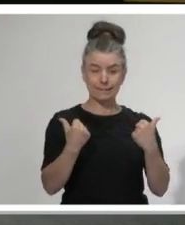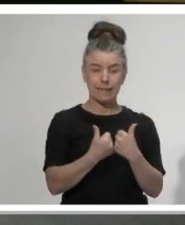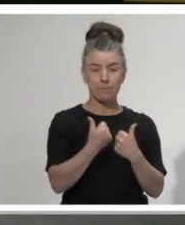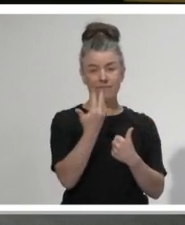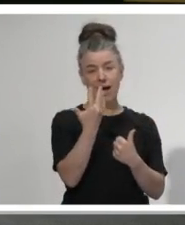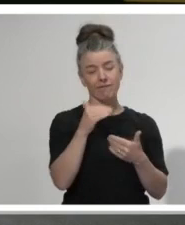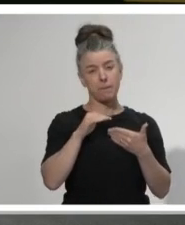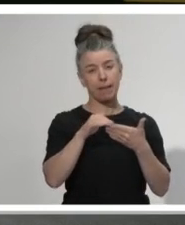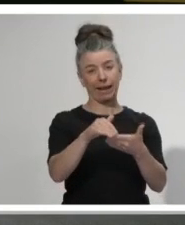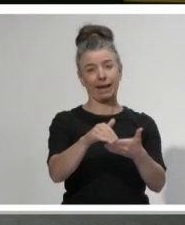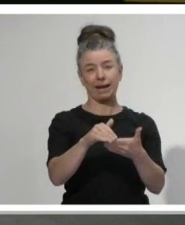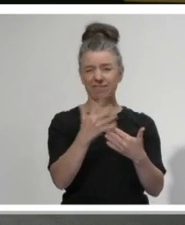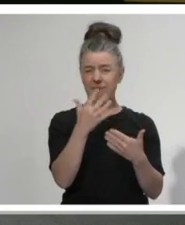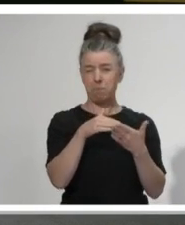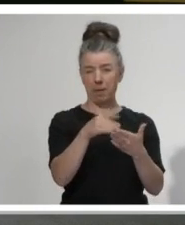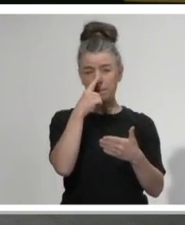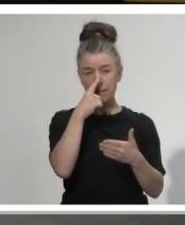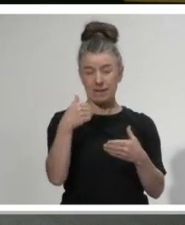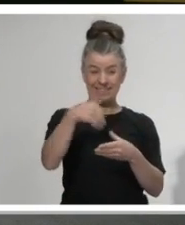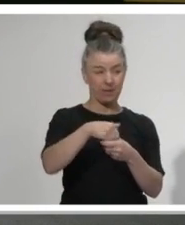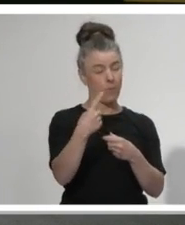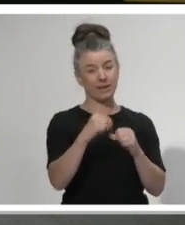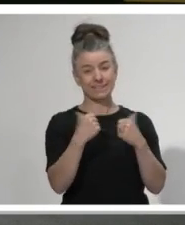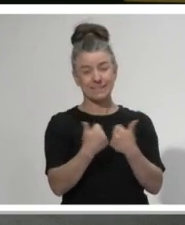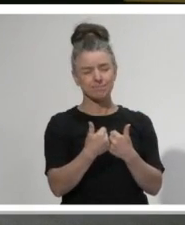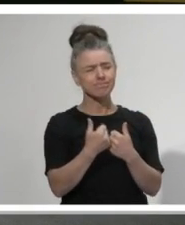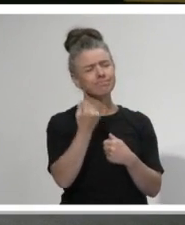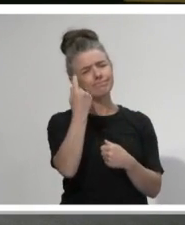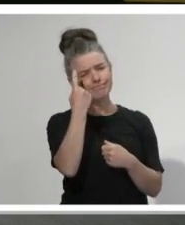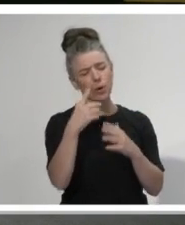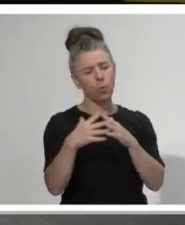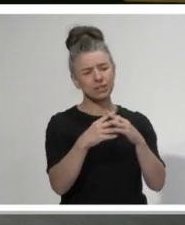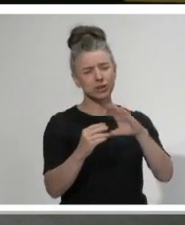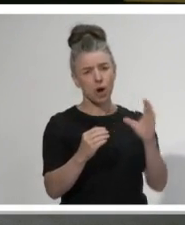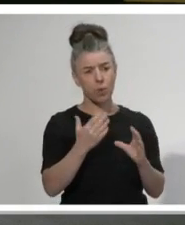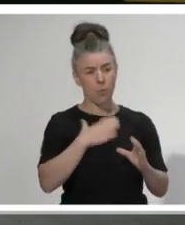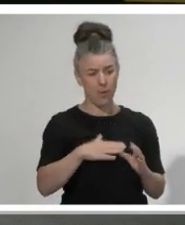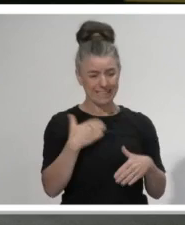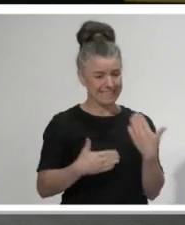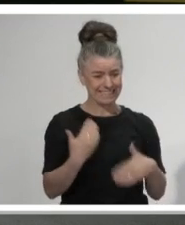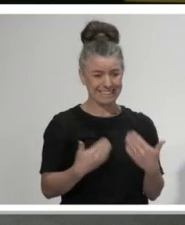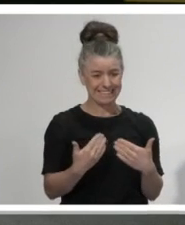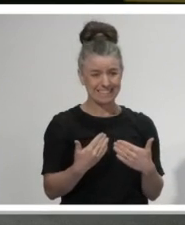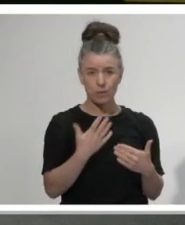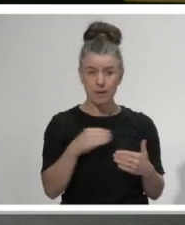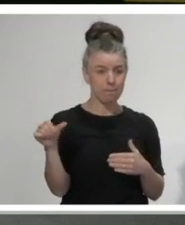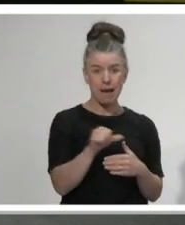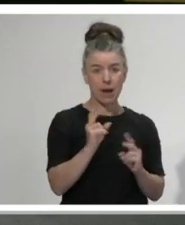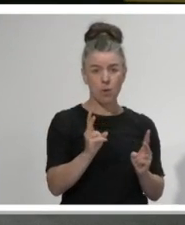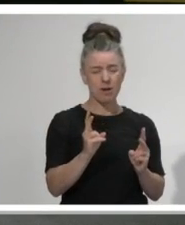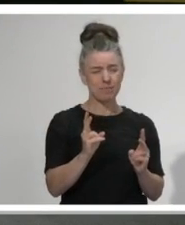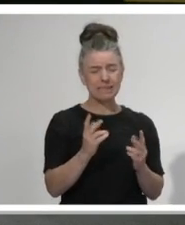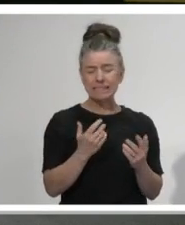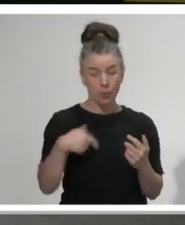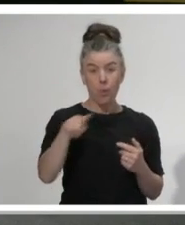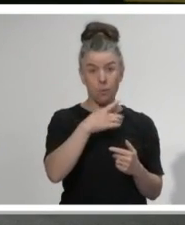And so I can understand in communities like the West Coast they're saying we want to get on with it. We all do, but we've got to stay the course in level